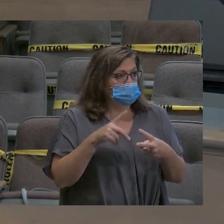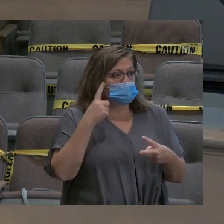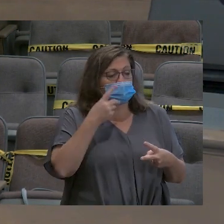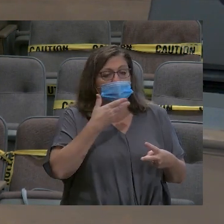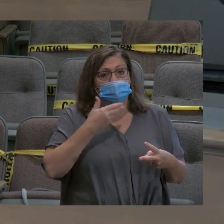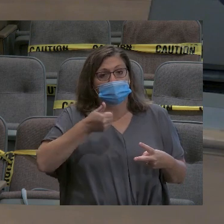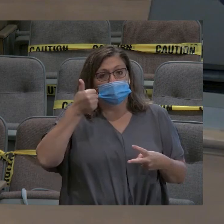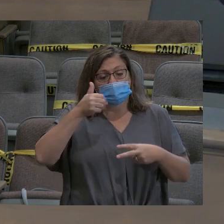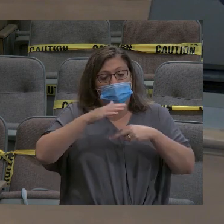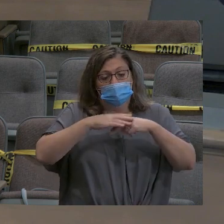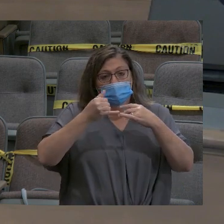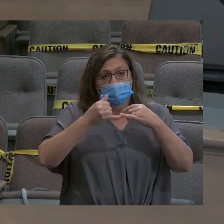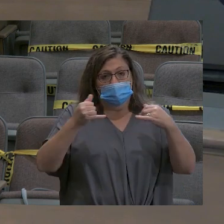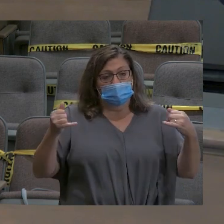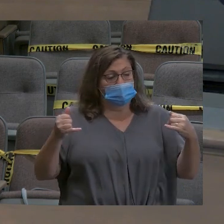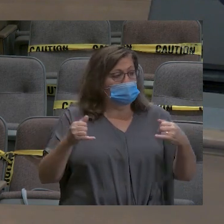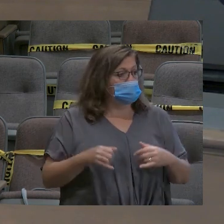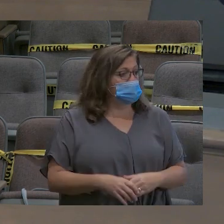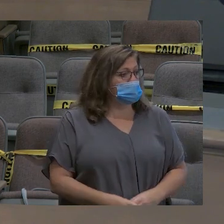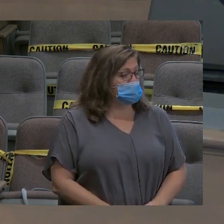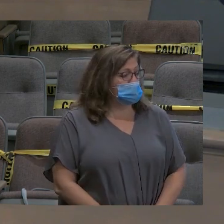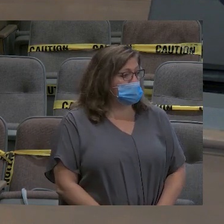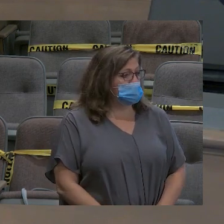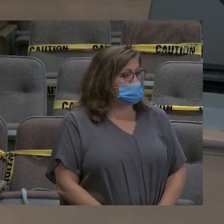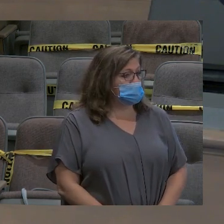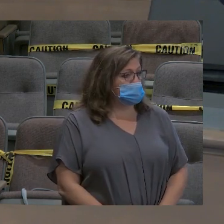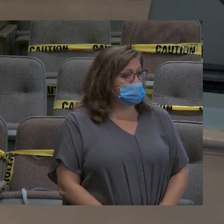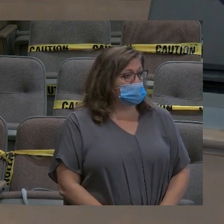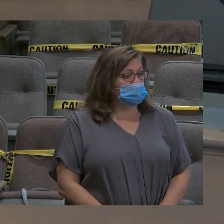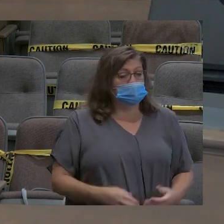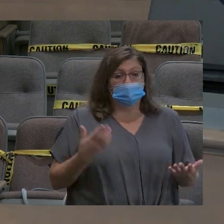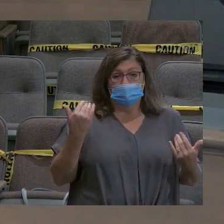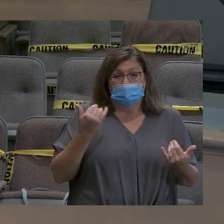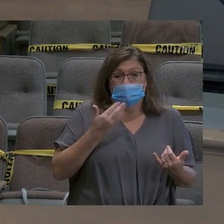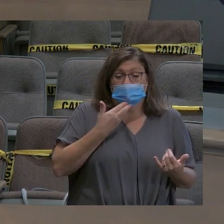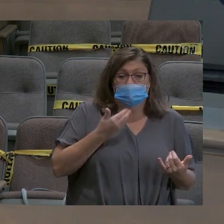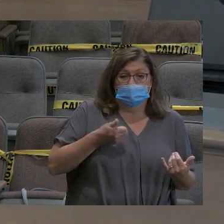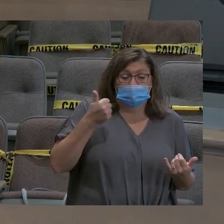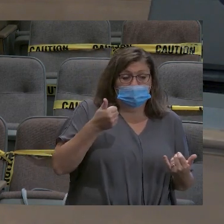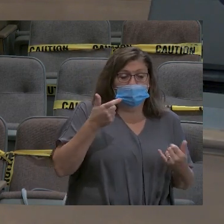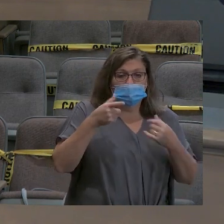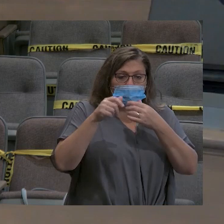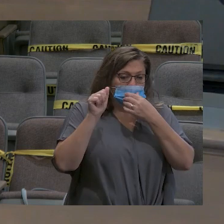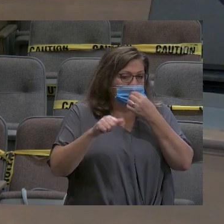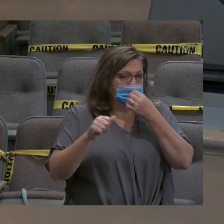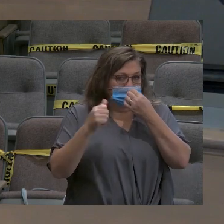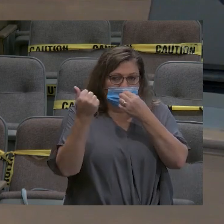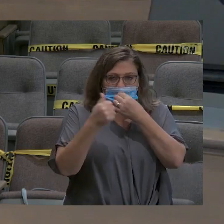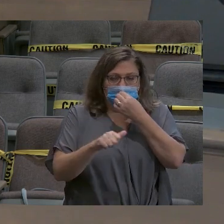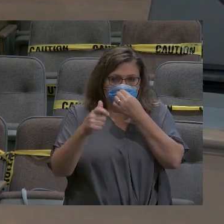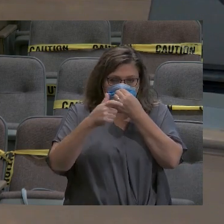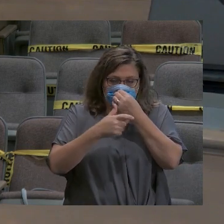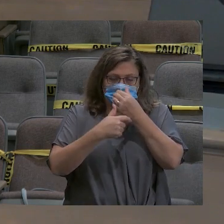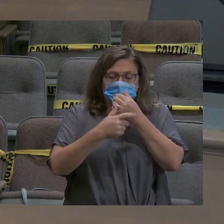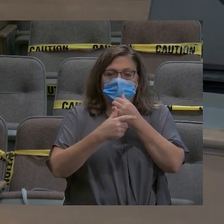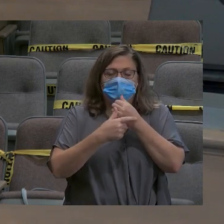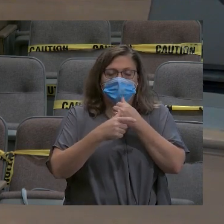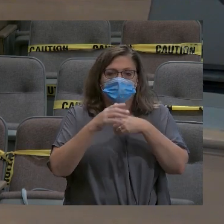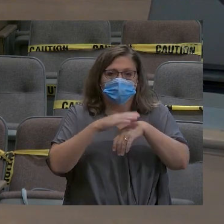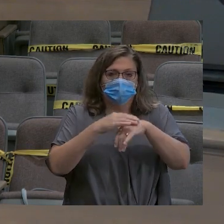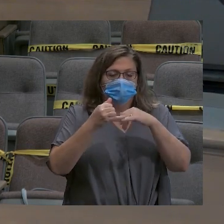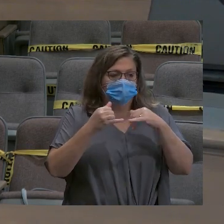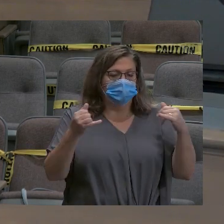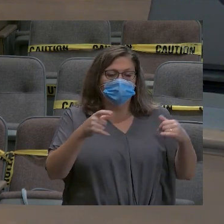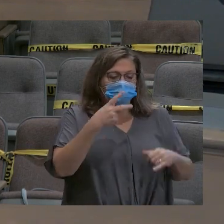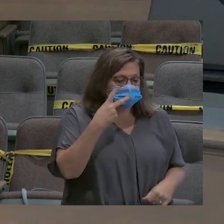go online to make your appointment. And one reason for that is you can do it 24 hours a day, and you can see the